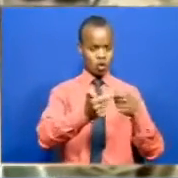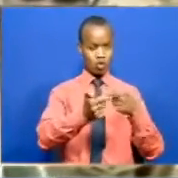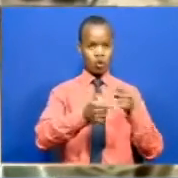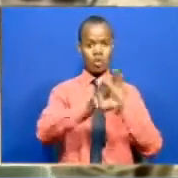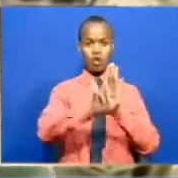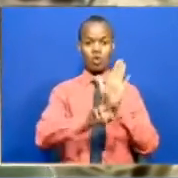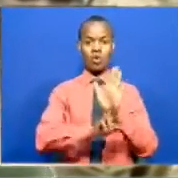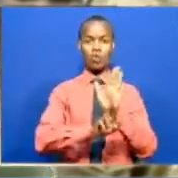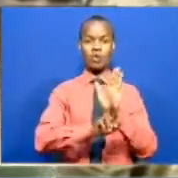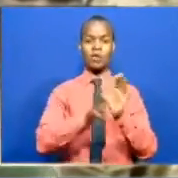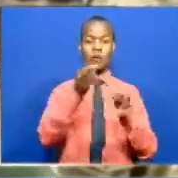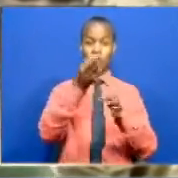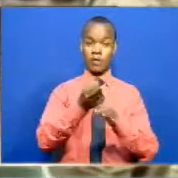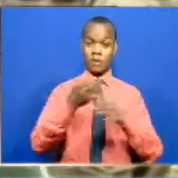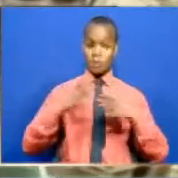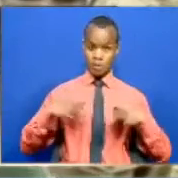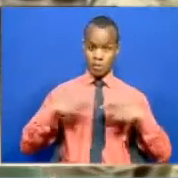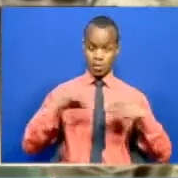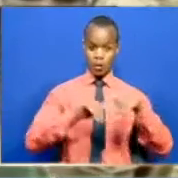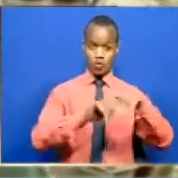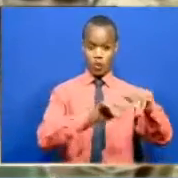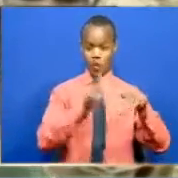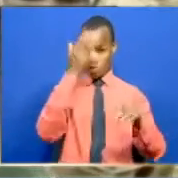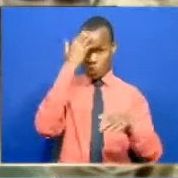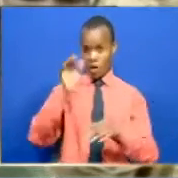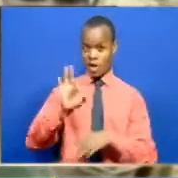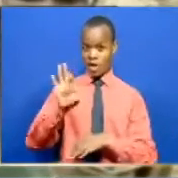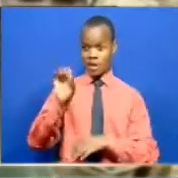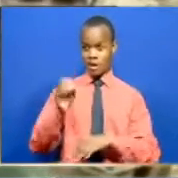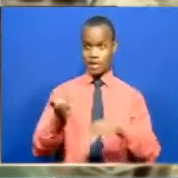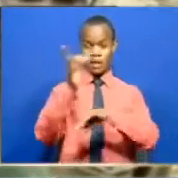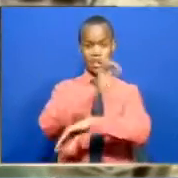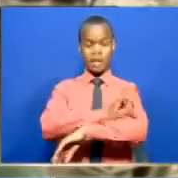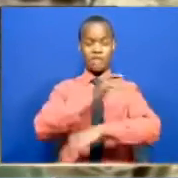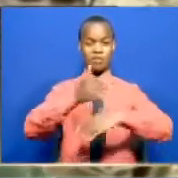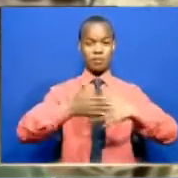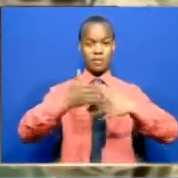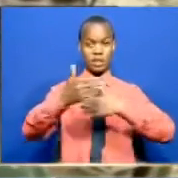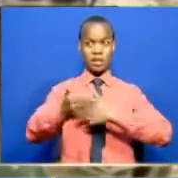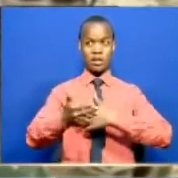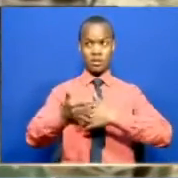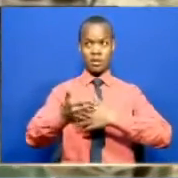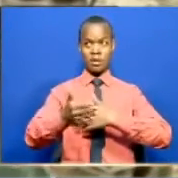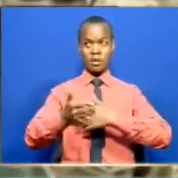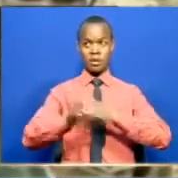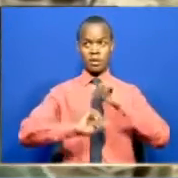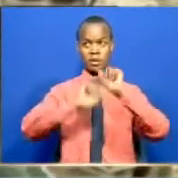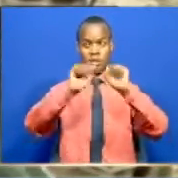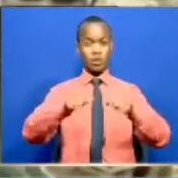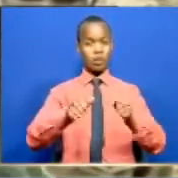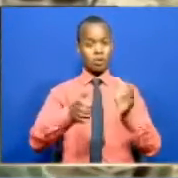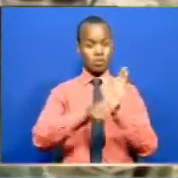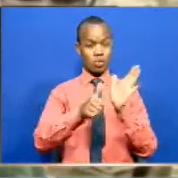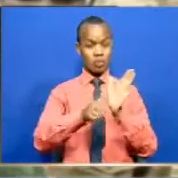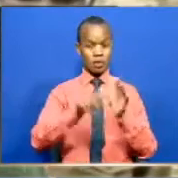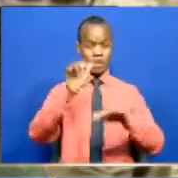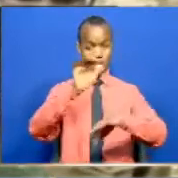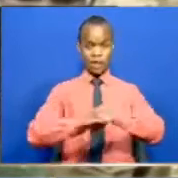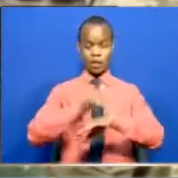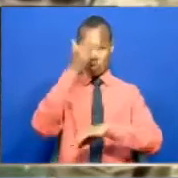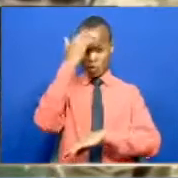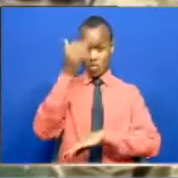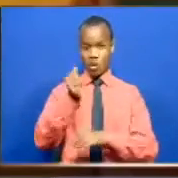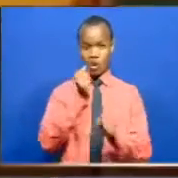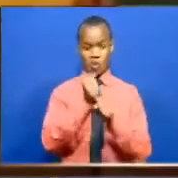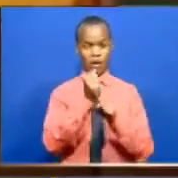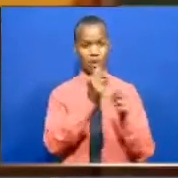Kwa sababu sidhani kwamba hizo siku 30 ambazo tumeongezewa zitapita kama mmoja wao hajajipata taabani kwa kulegea katika